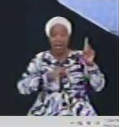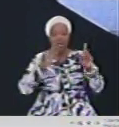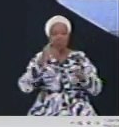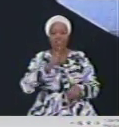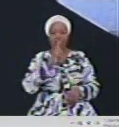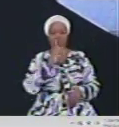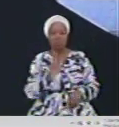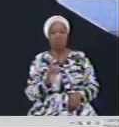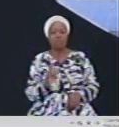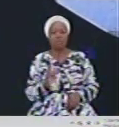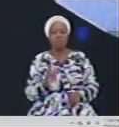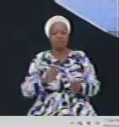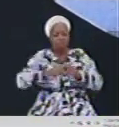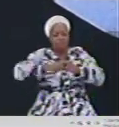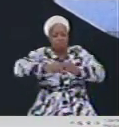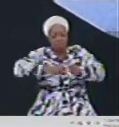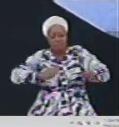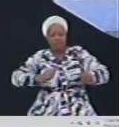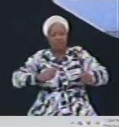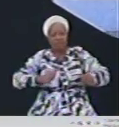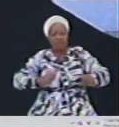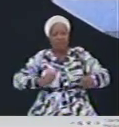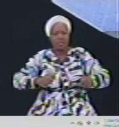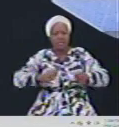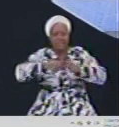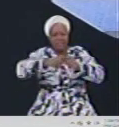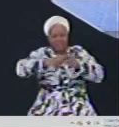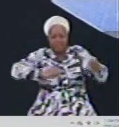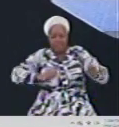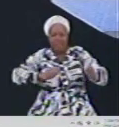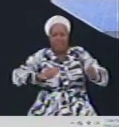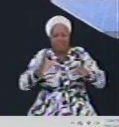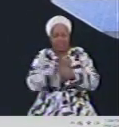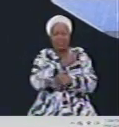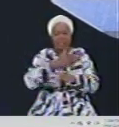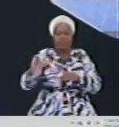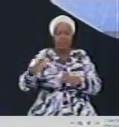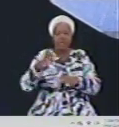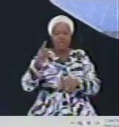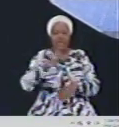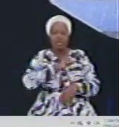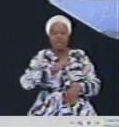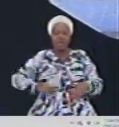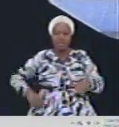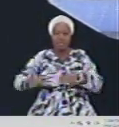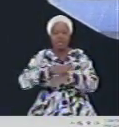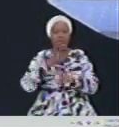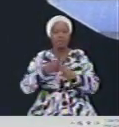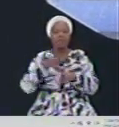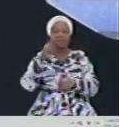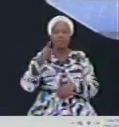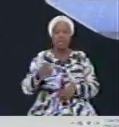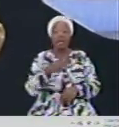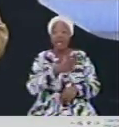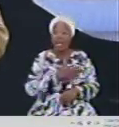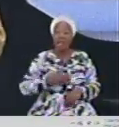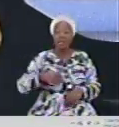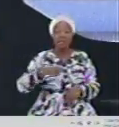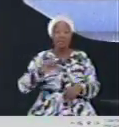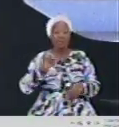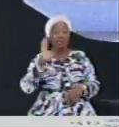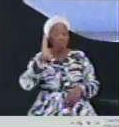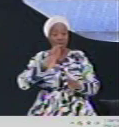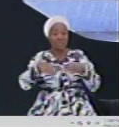surely rend, tear, take away the kingdom from thee, and will give